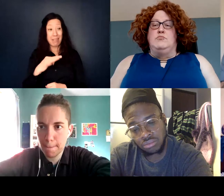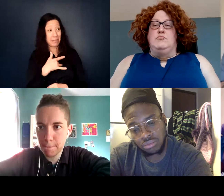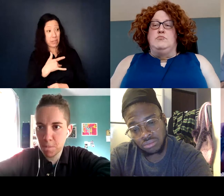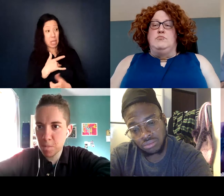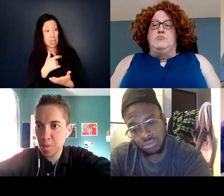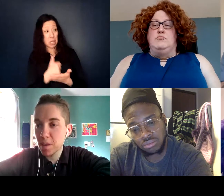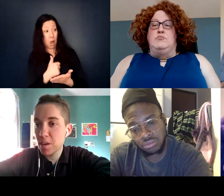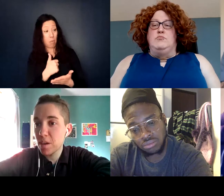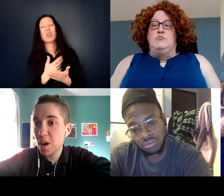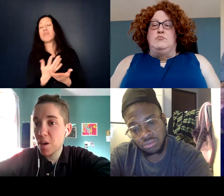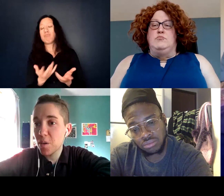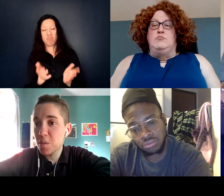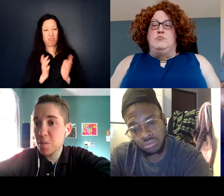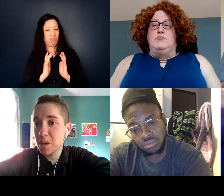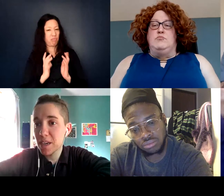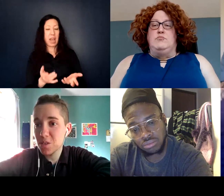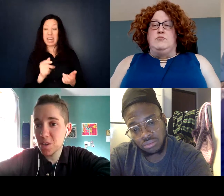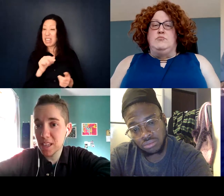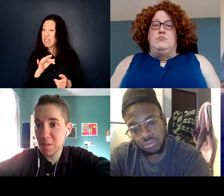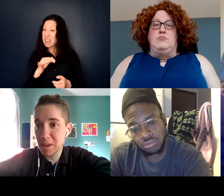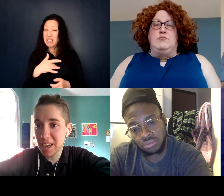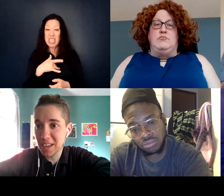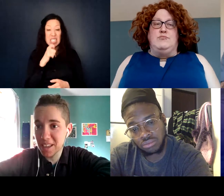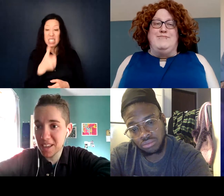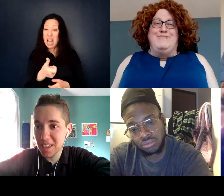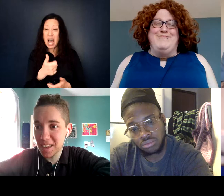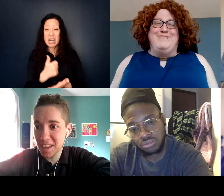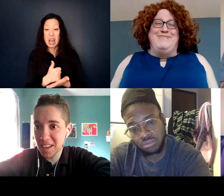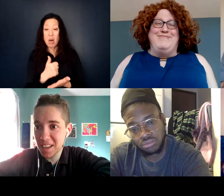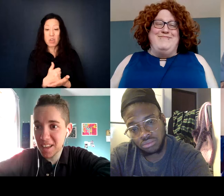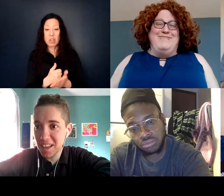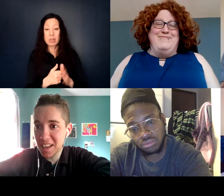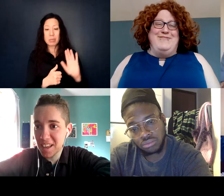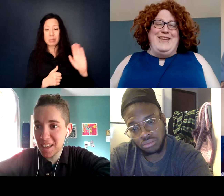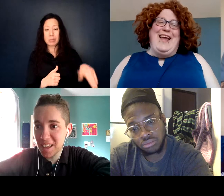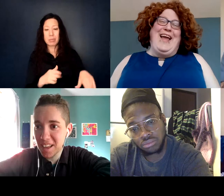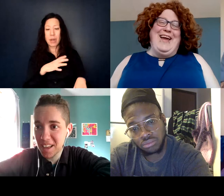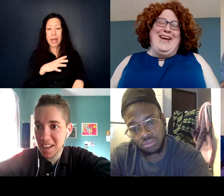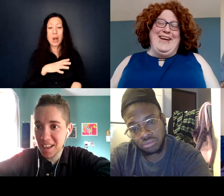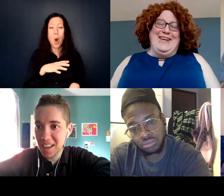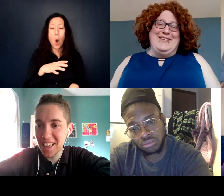fine. Oh, Potato's joining the meeting.